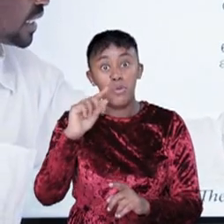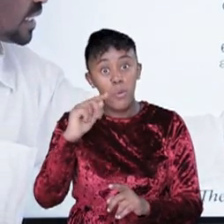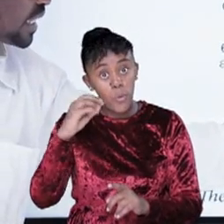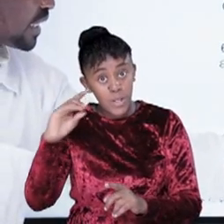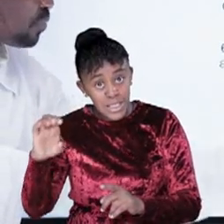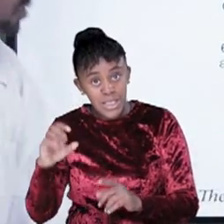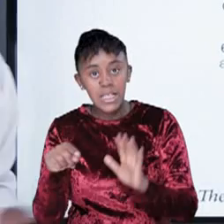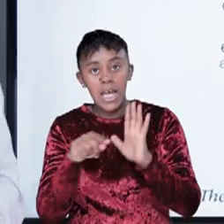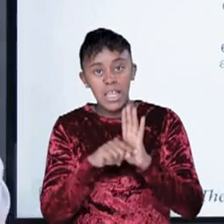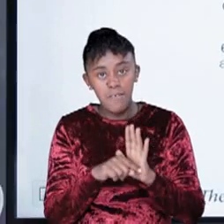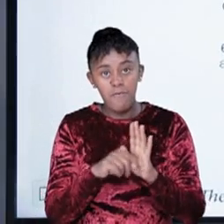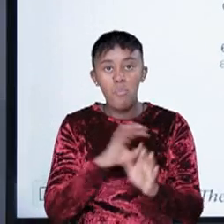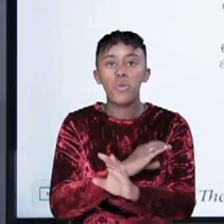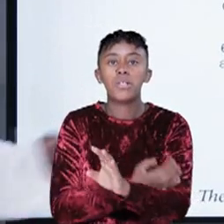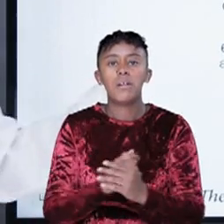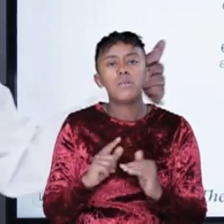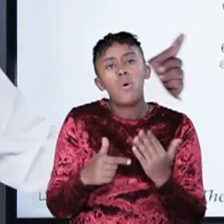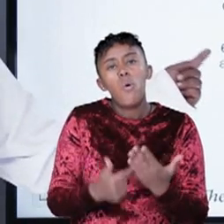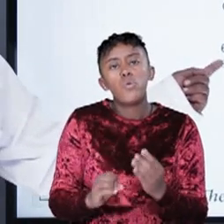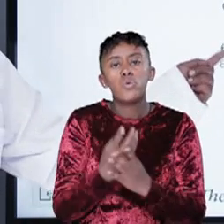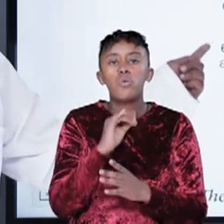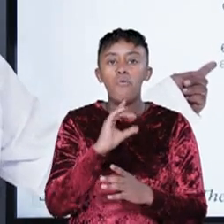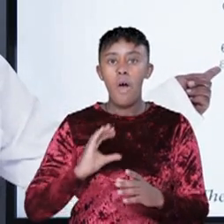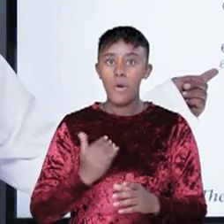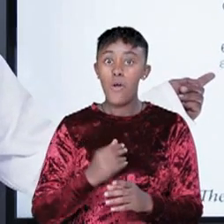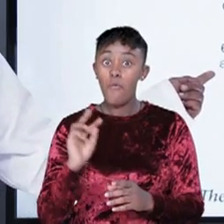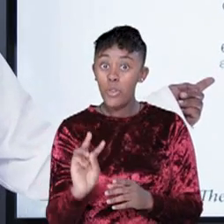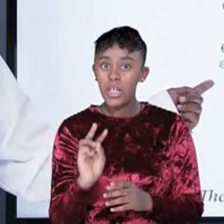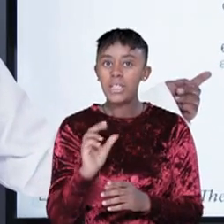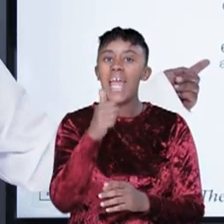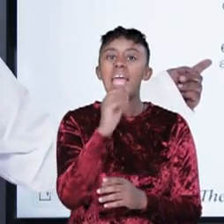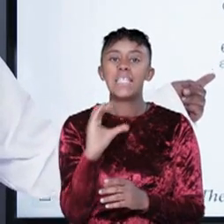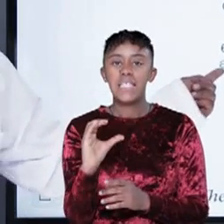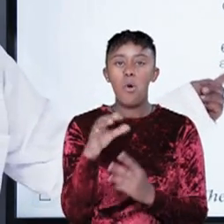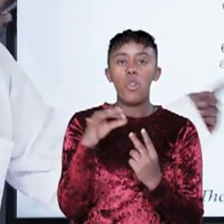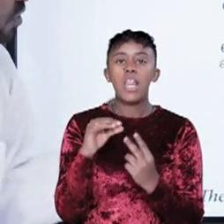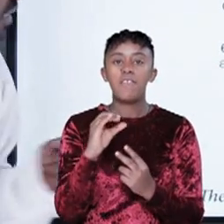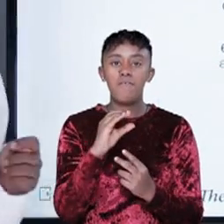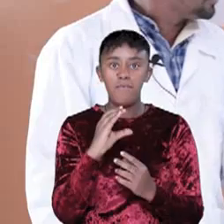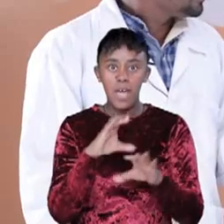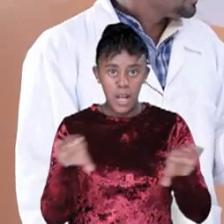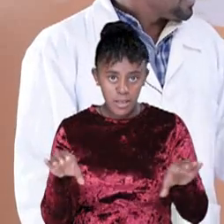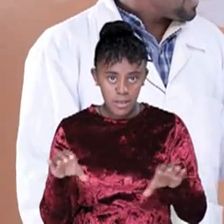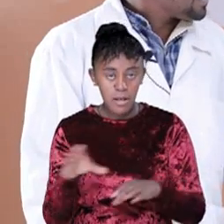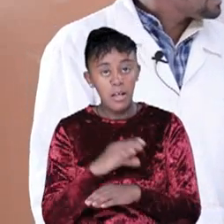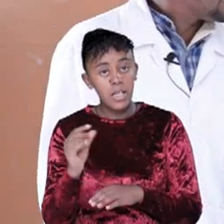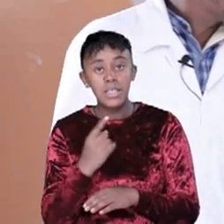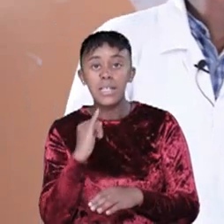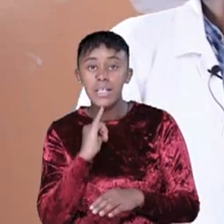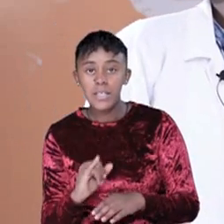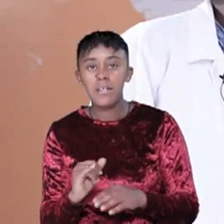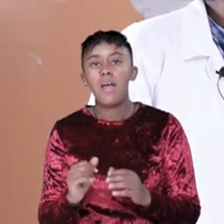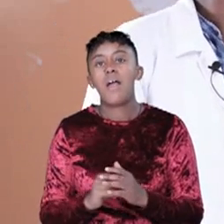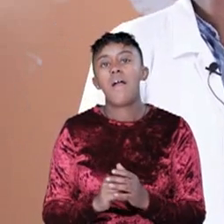at negative potential. So the source of our voltage is AC, alternative current voltage, and there